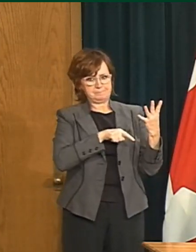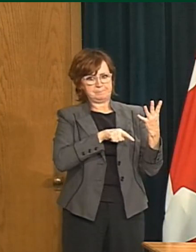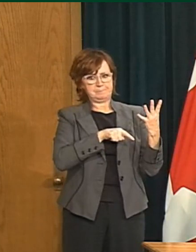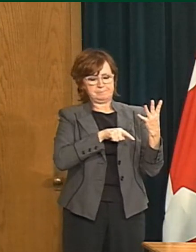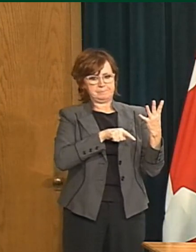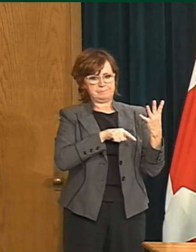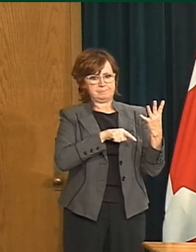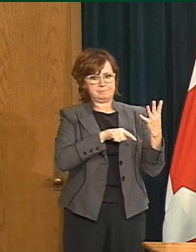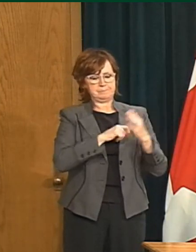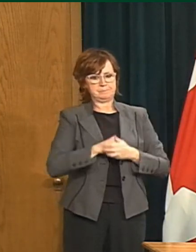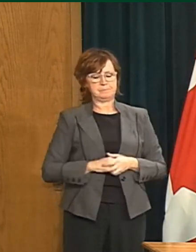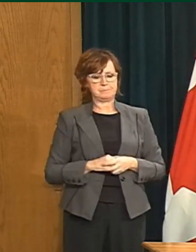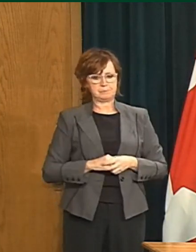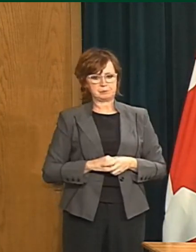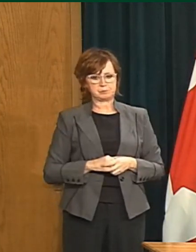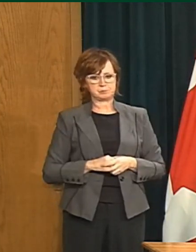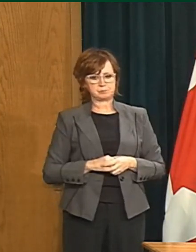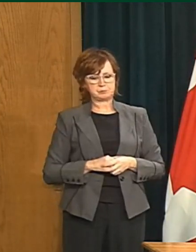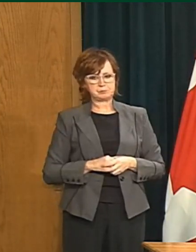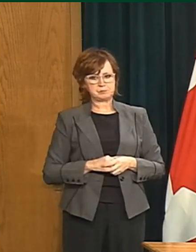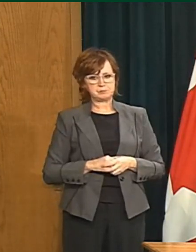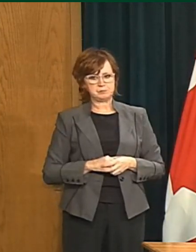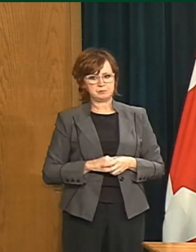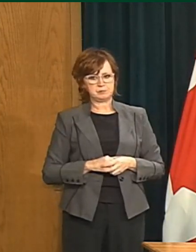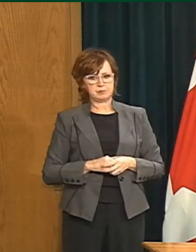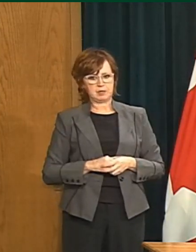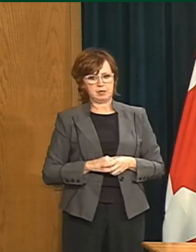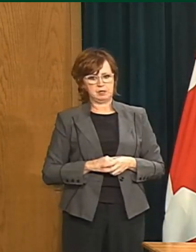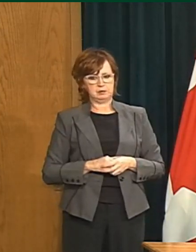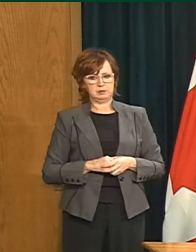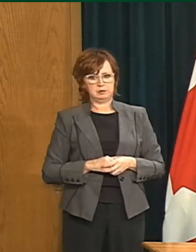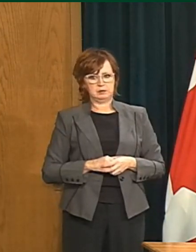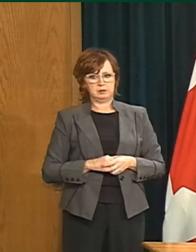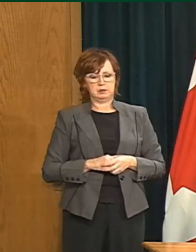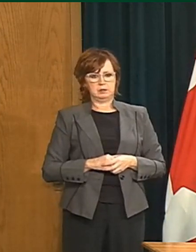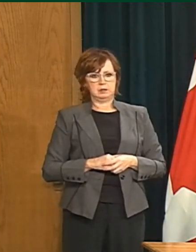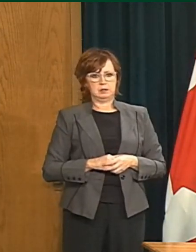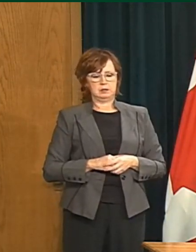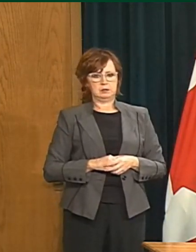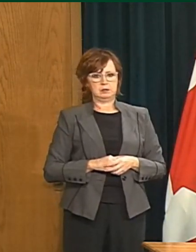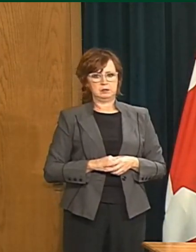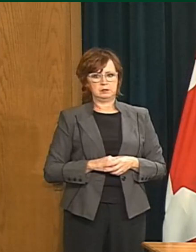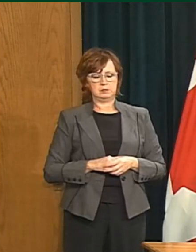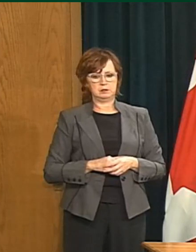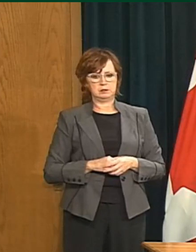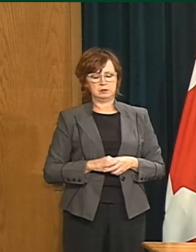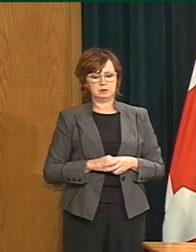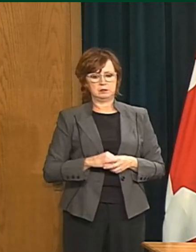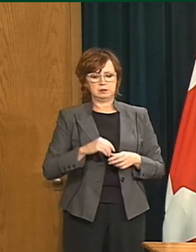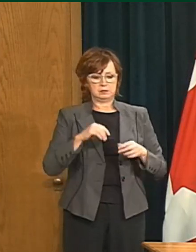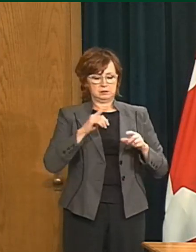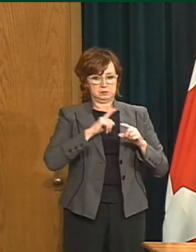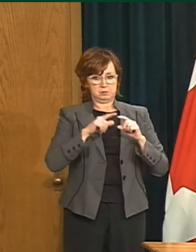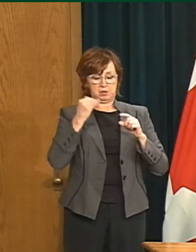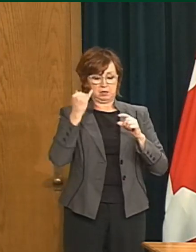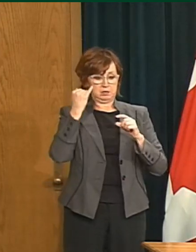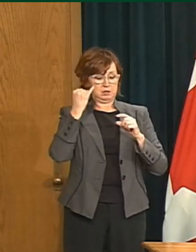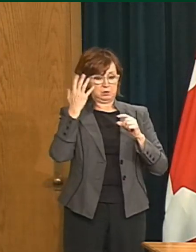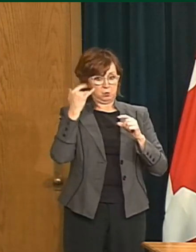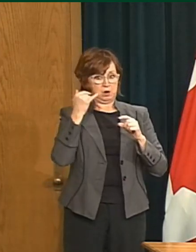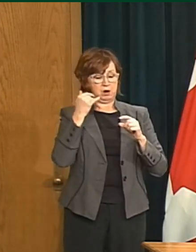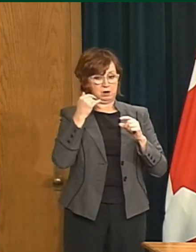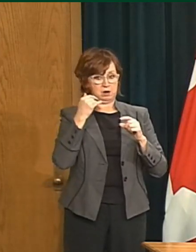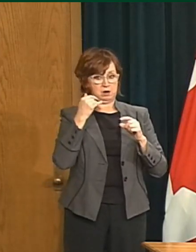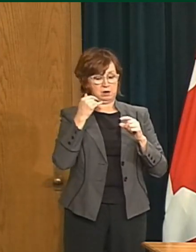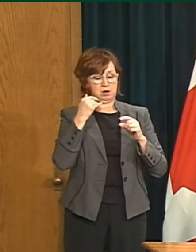Saskatchewan. In saying that, I would say that the efforts and the initiatives by the people of Saskatchewan in adhering to the restrictions that have been put